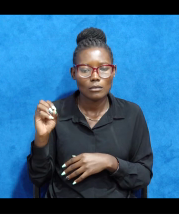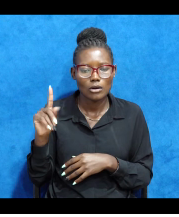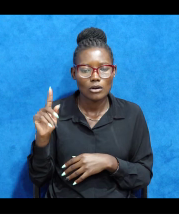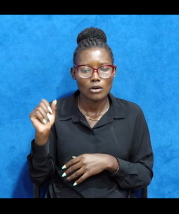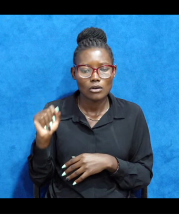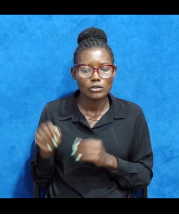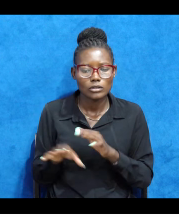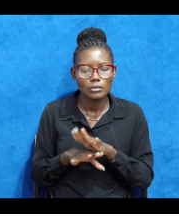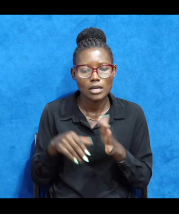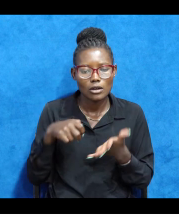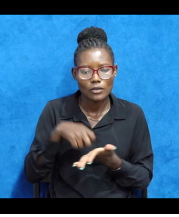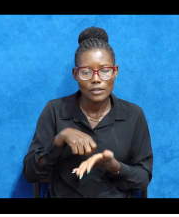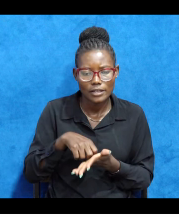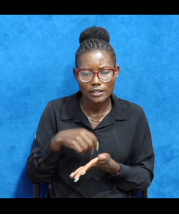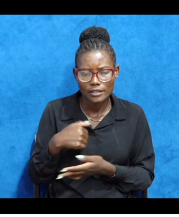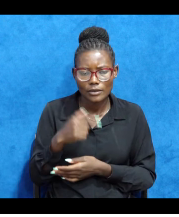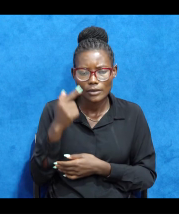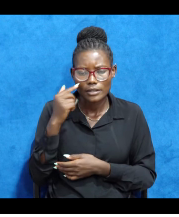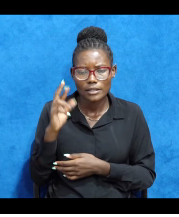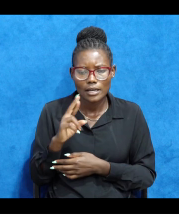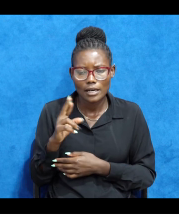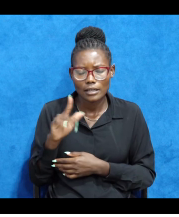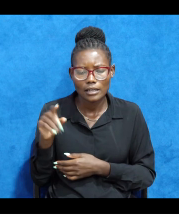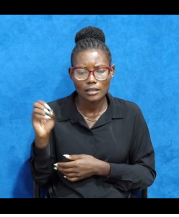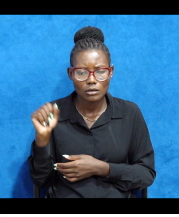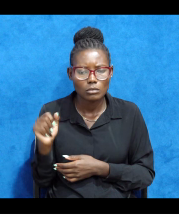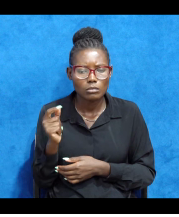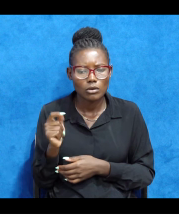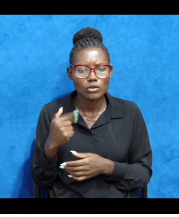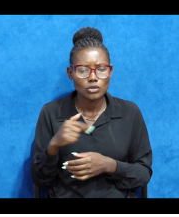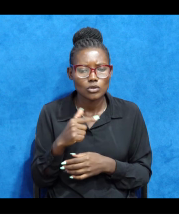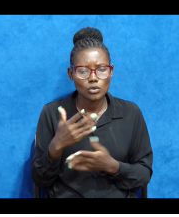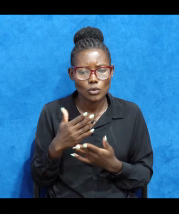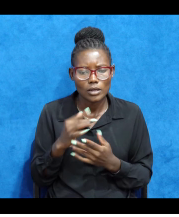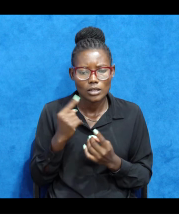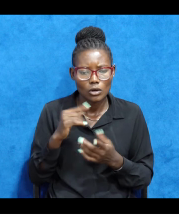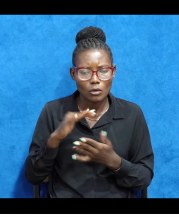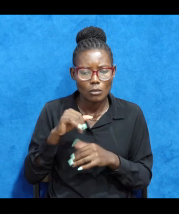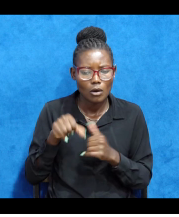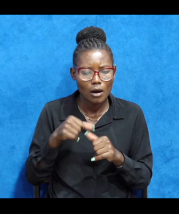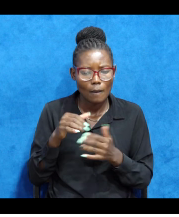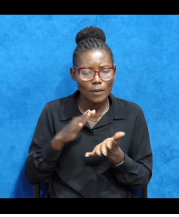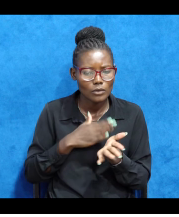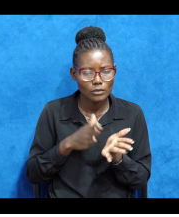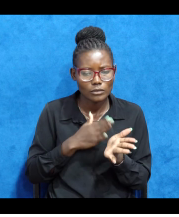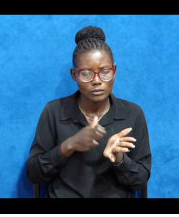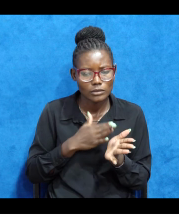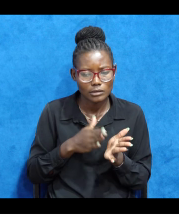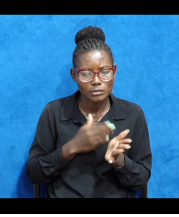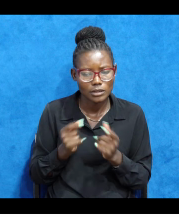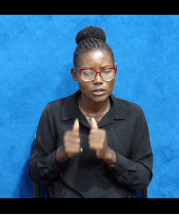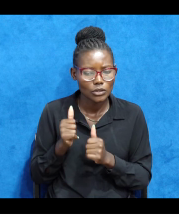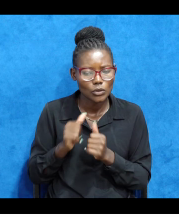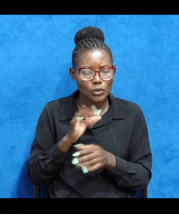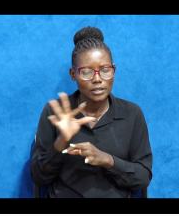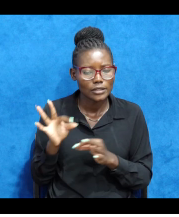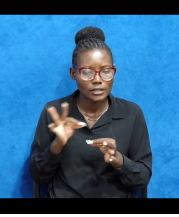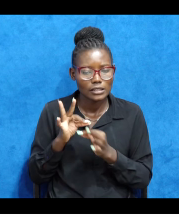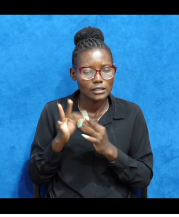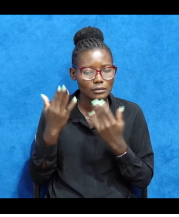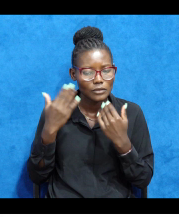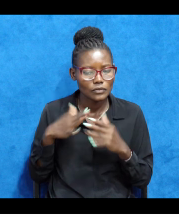who's practicing pulling off the floor. And then we also lose that first pull that comes off the floor. Now, if we go off the blocks in the middle,